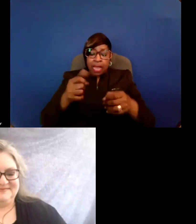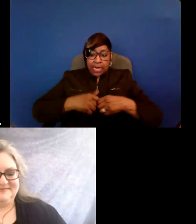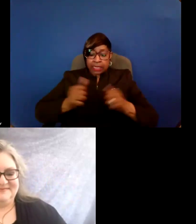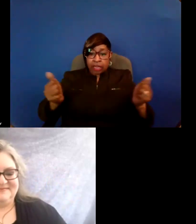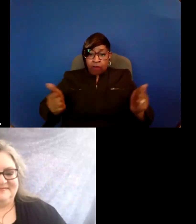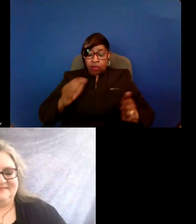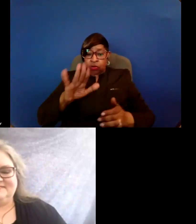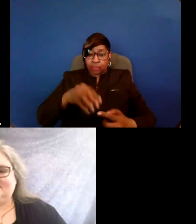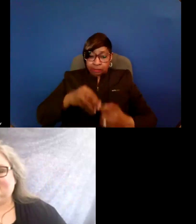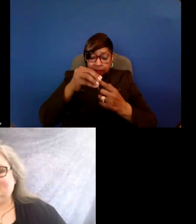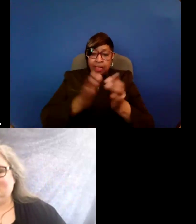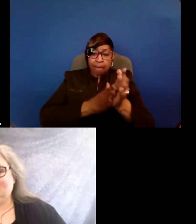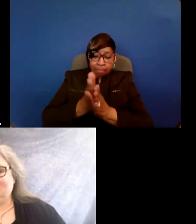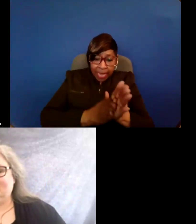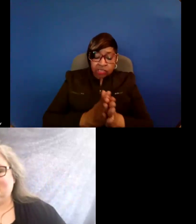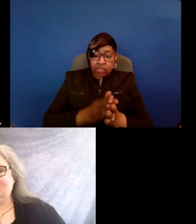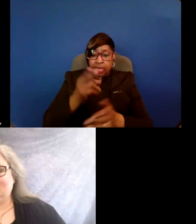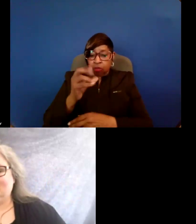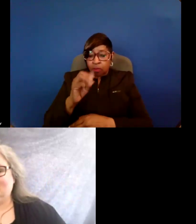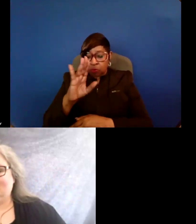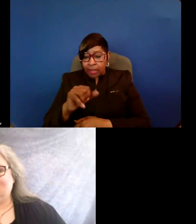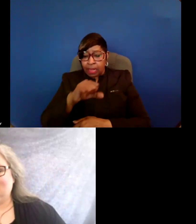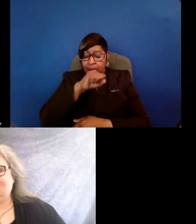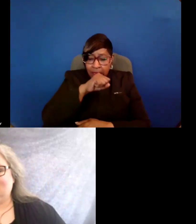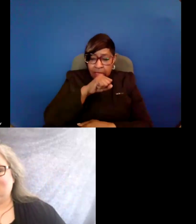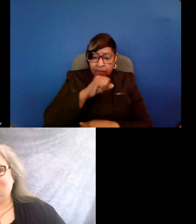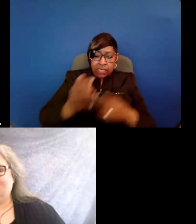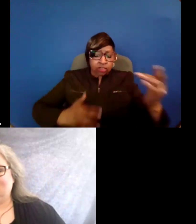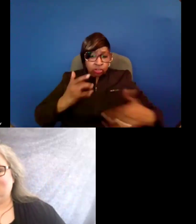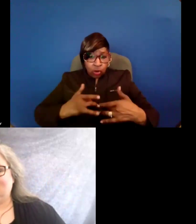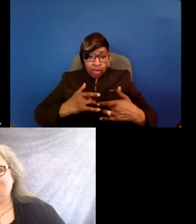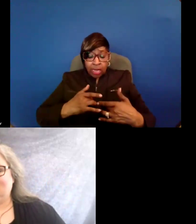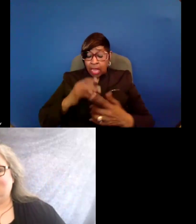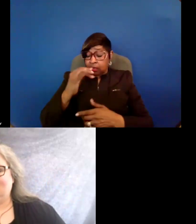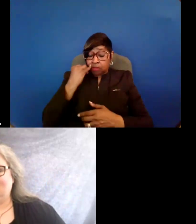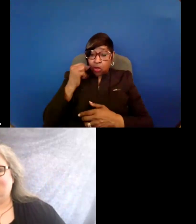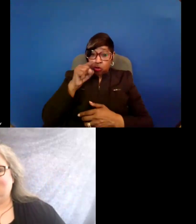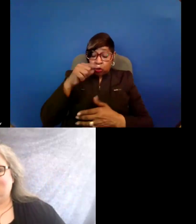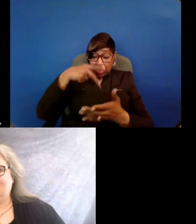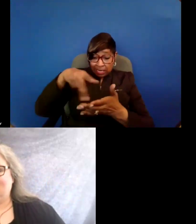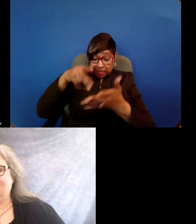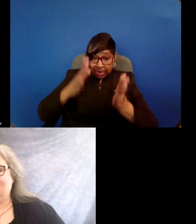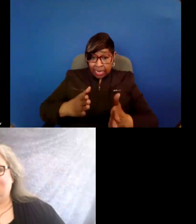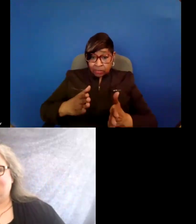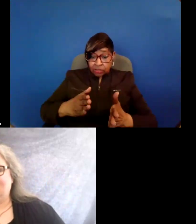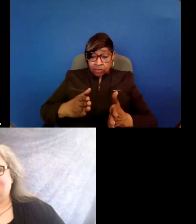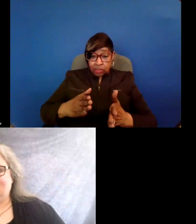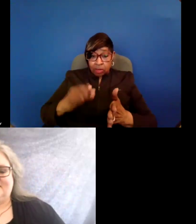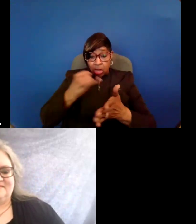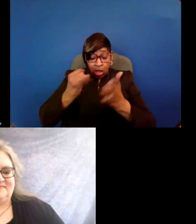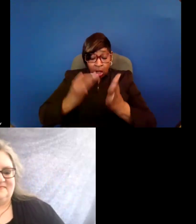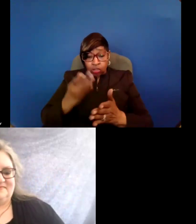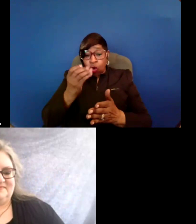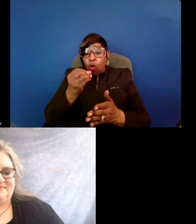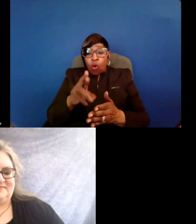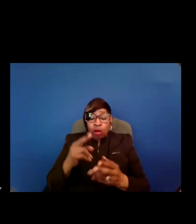your passions, your hobbies, your loves, your joys. So if you're a dancer, a dance artist, or a visual